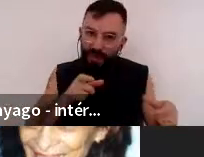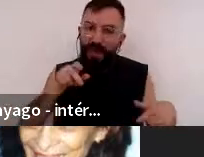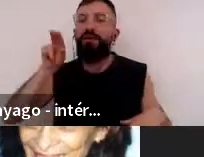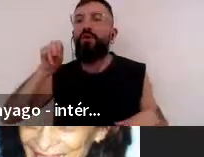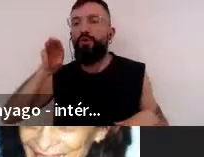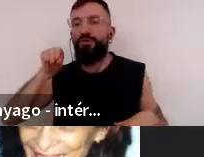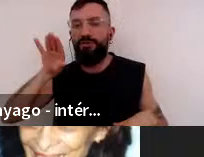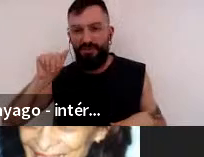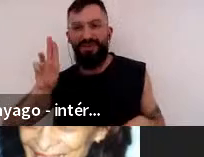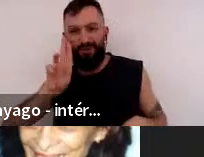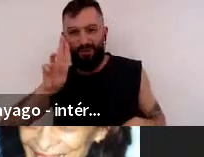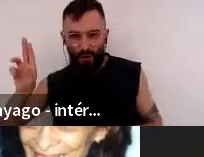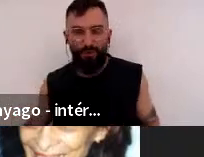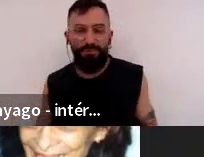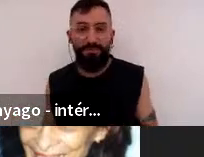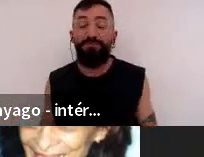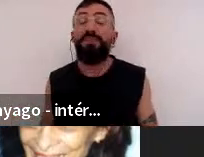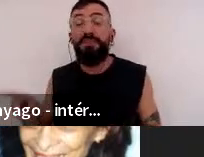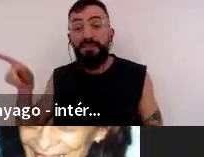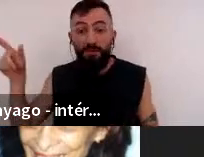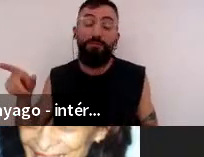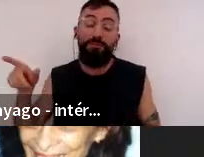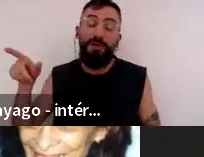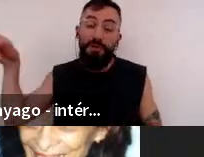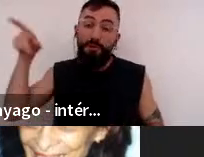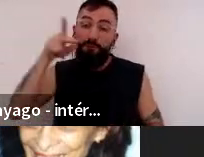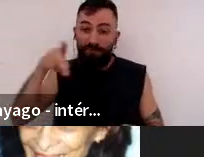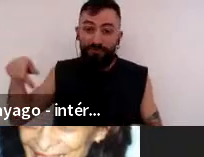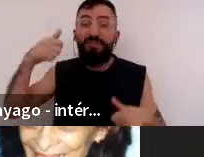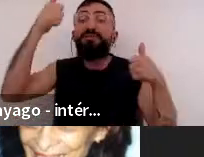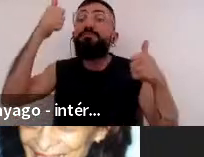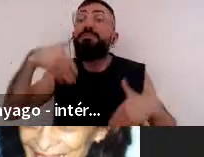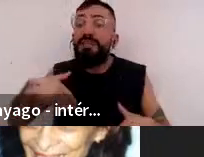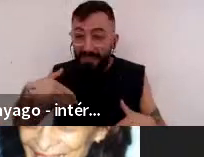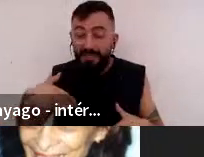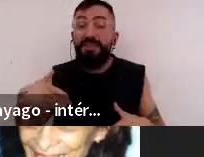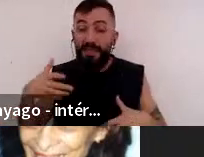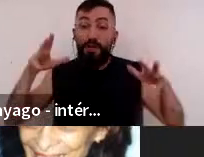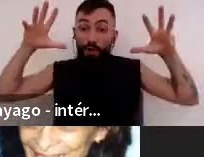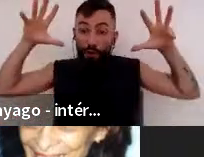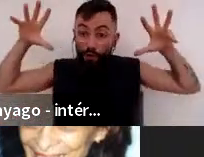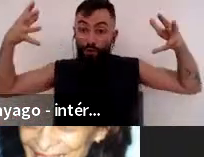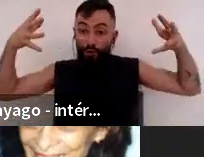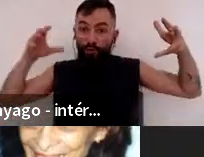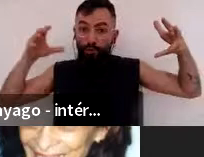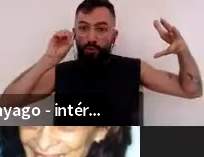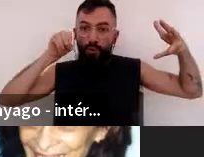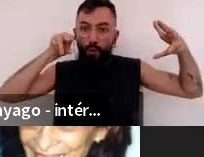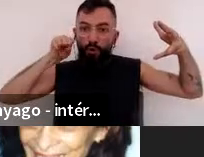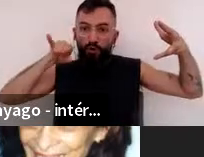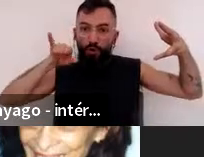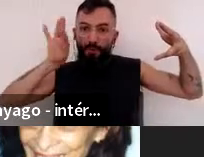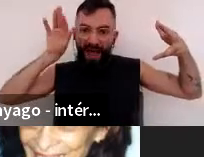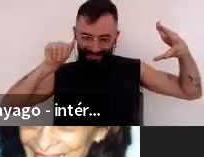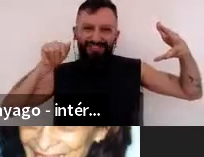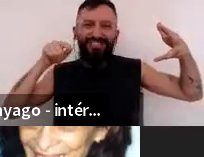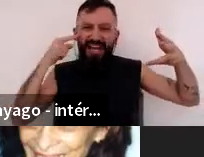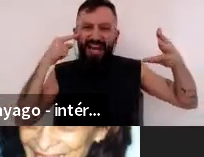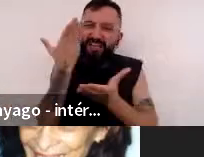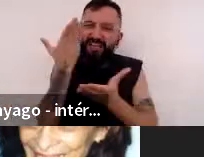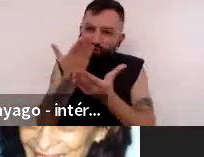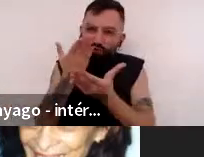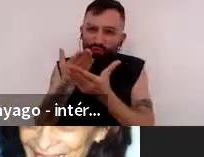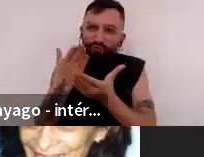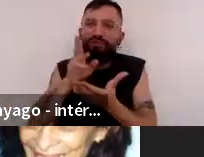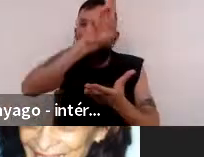explains, toponymy is a branch of onomastics that investigates